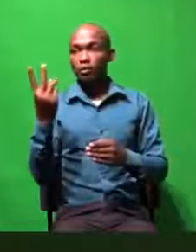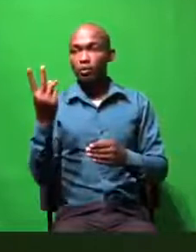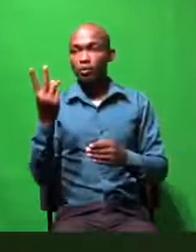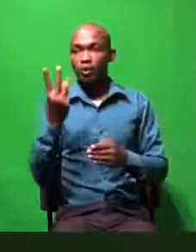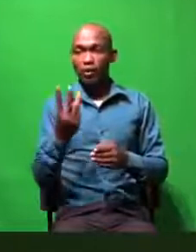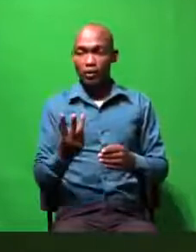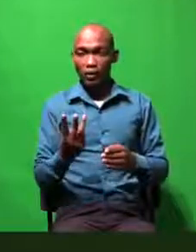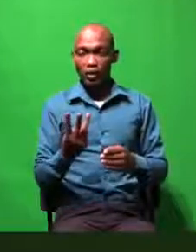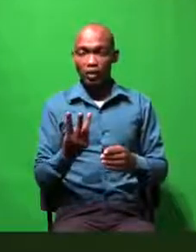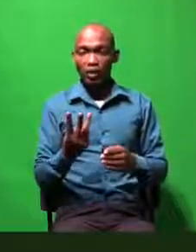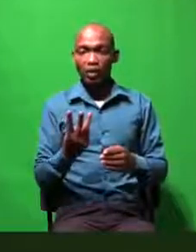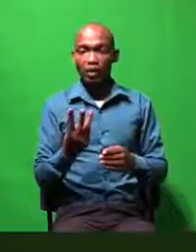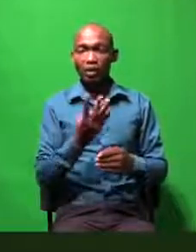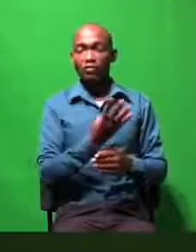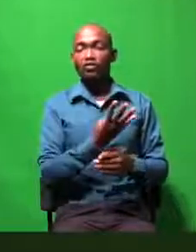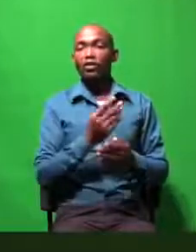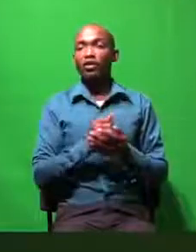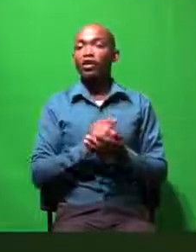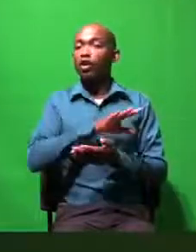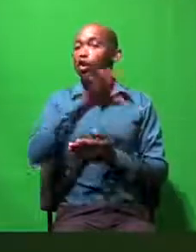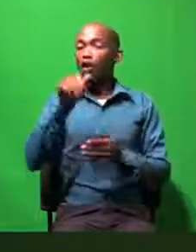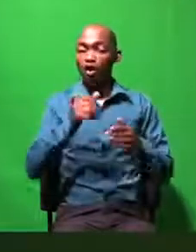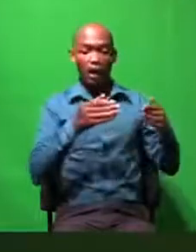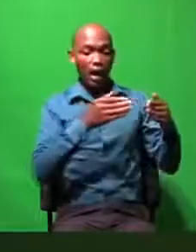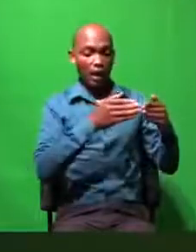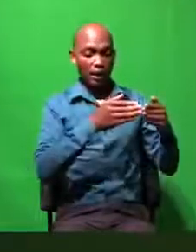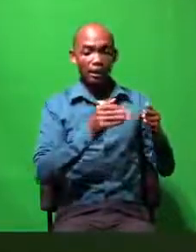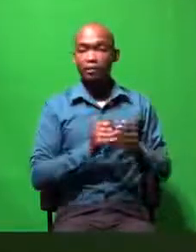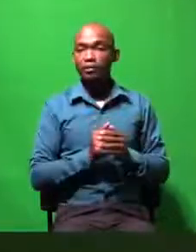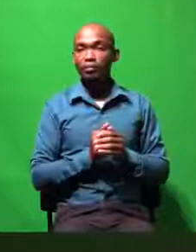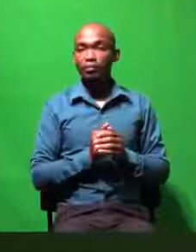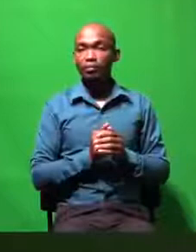that one, and that one are all angles.